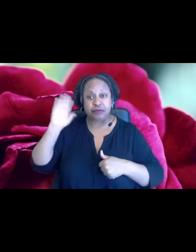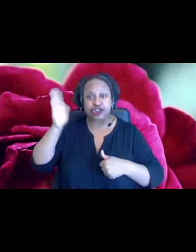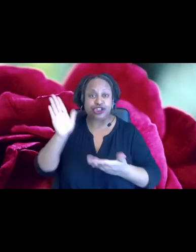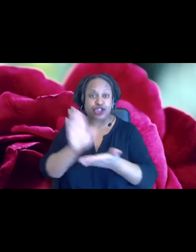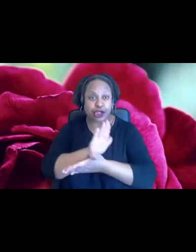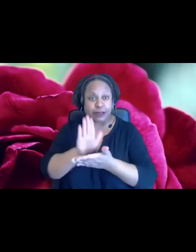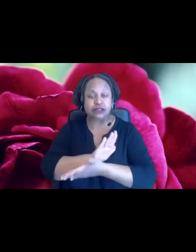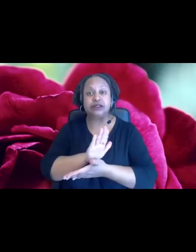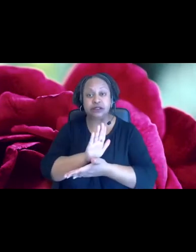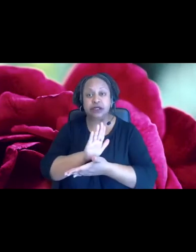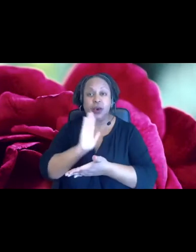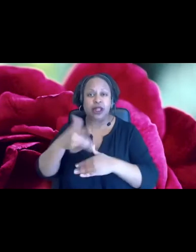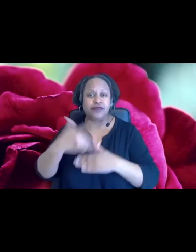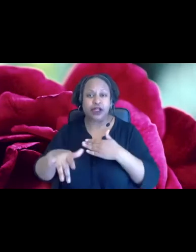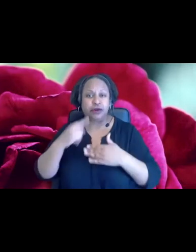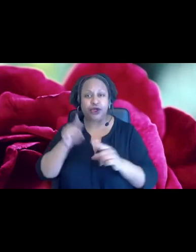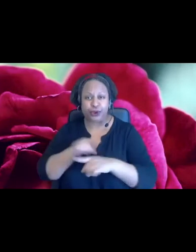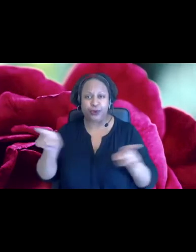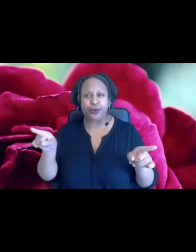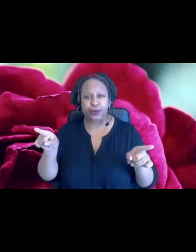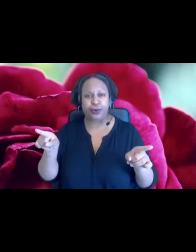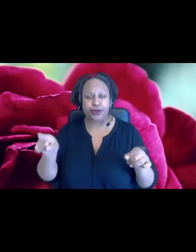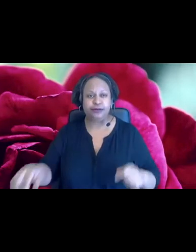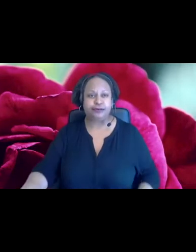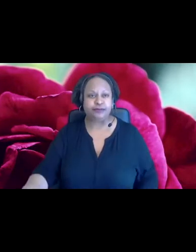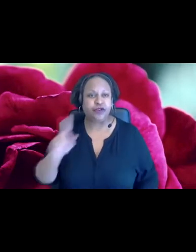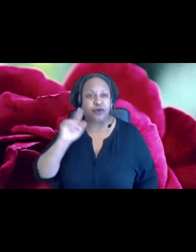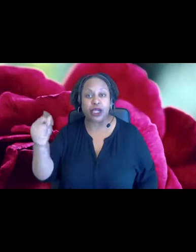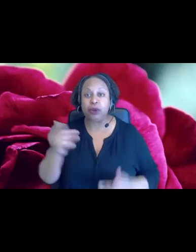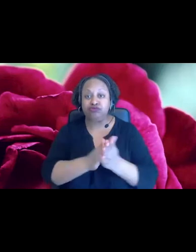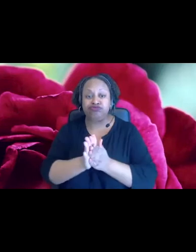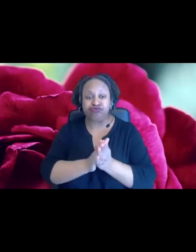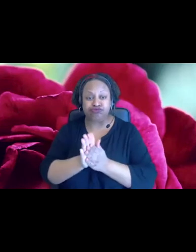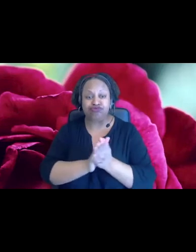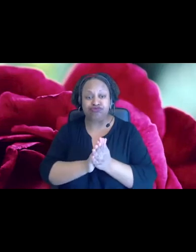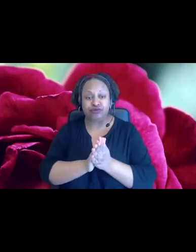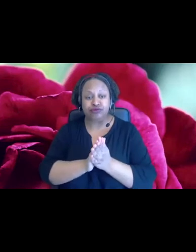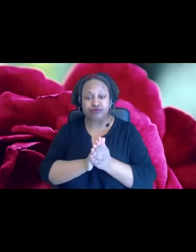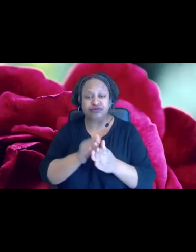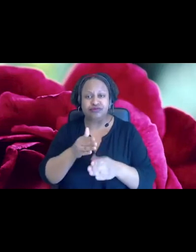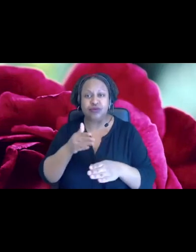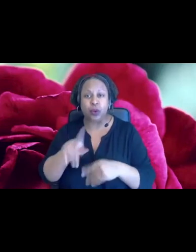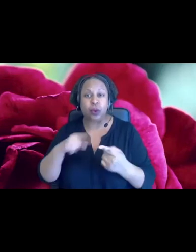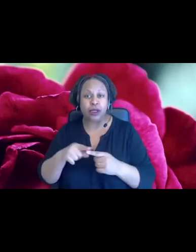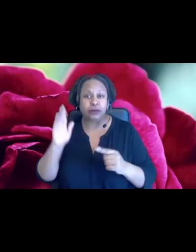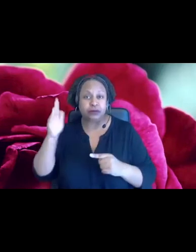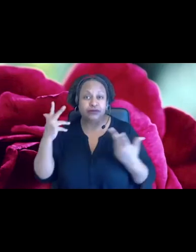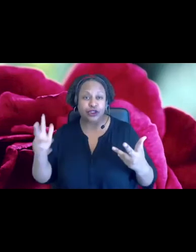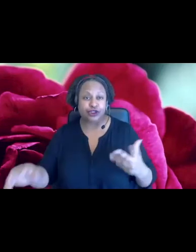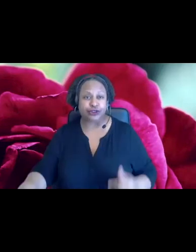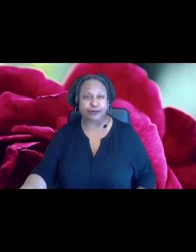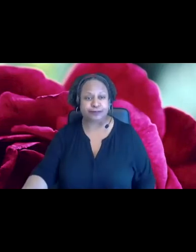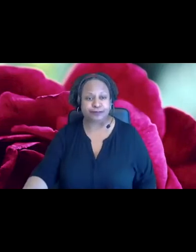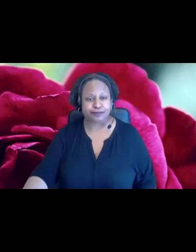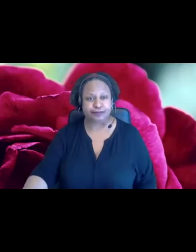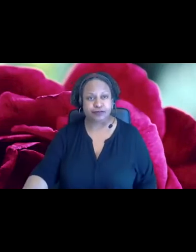will be made available to anybody who wants after the presentation. It will